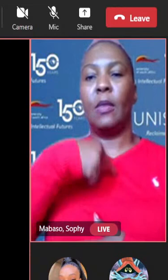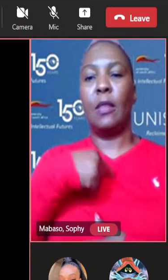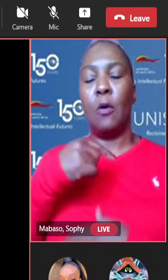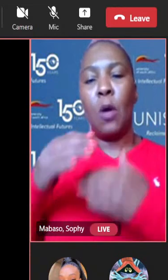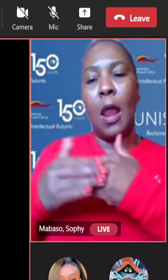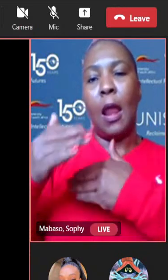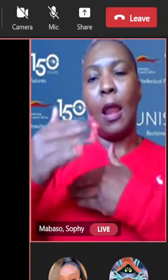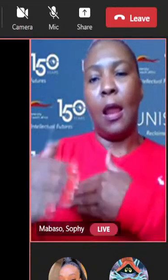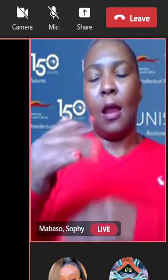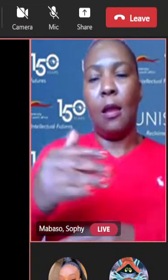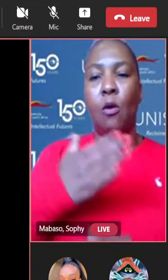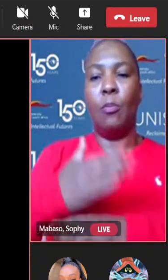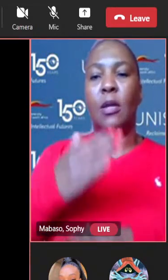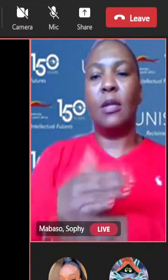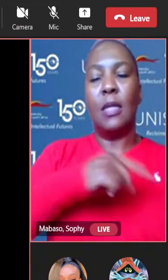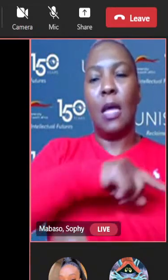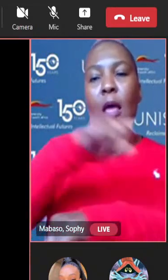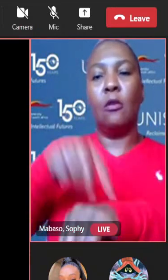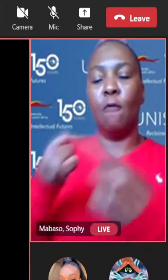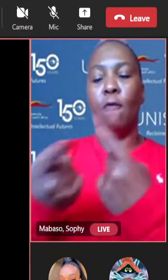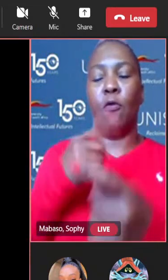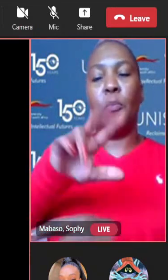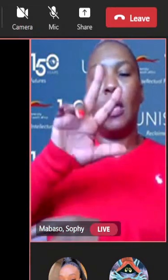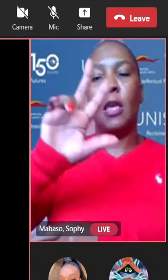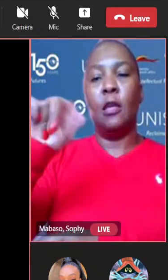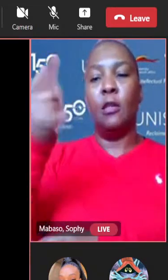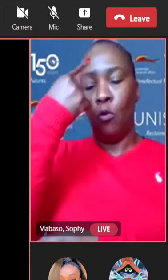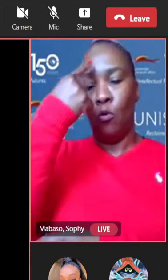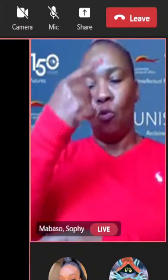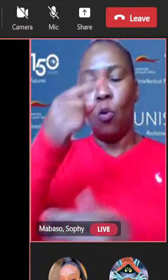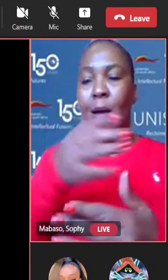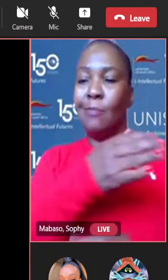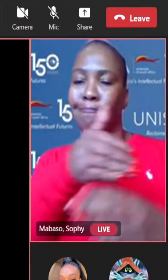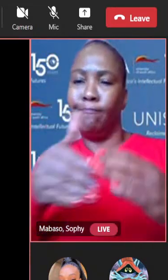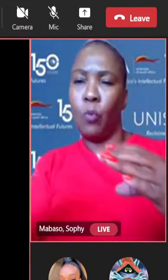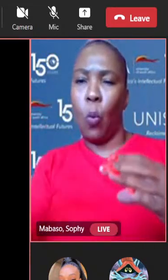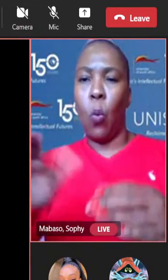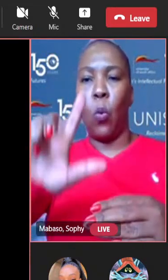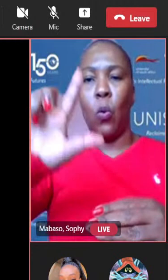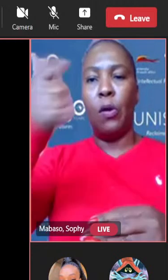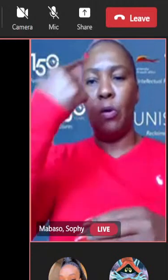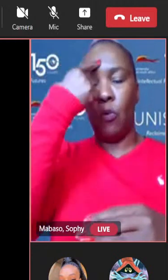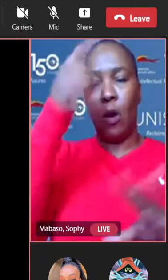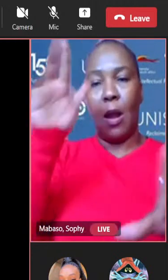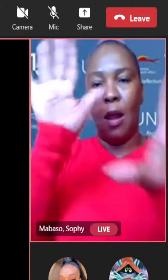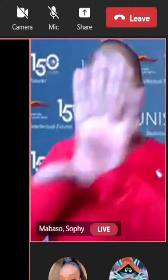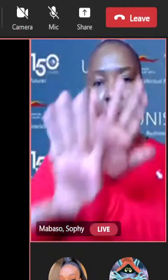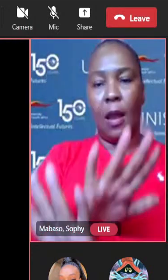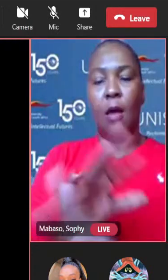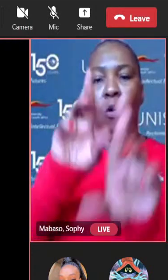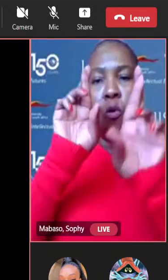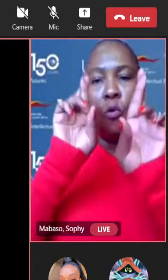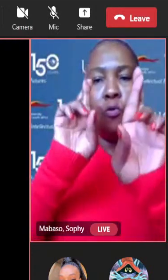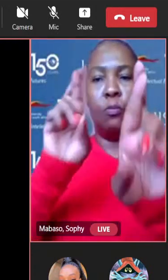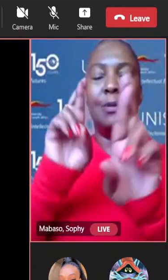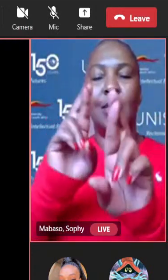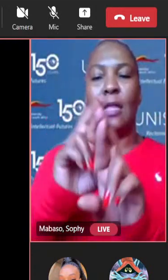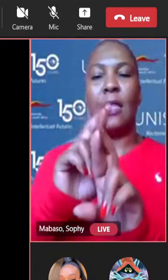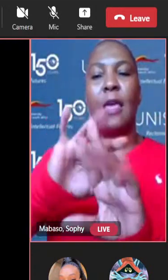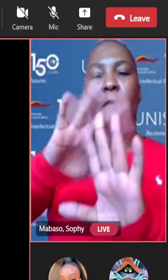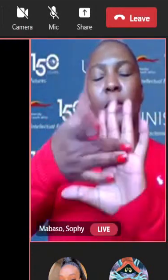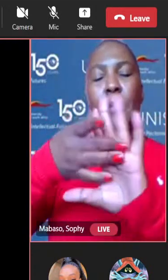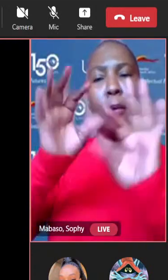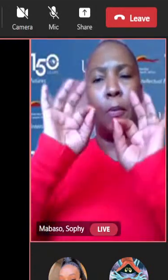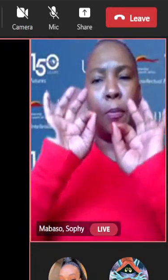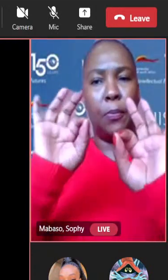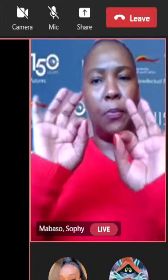operating hours from 8 o'clock to 7 o'clock at night, and hoping that if all goes well, we will be available